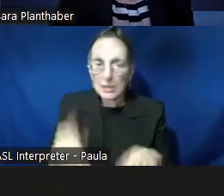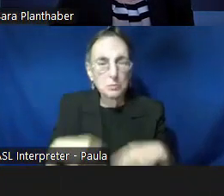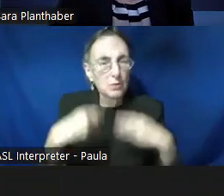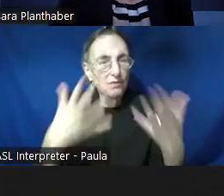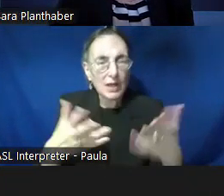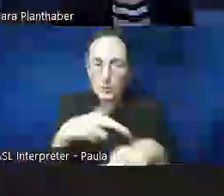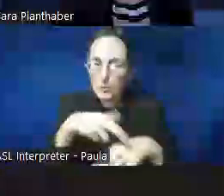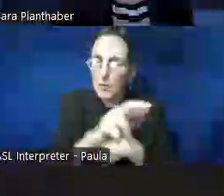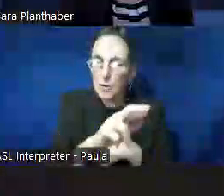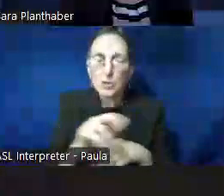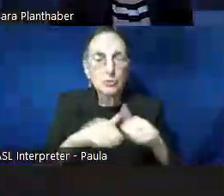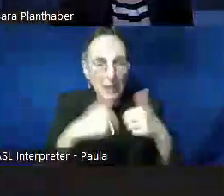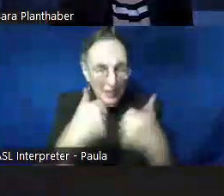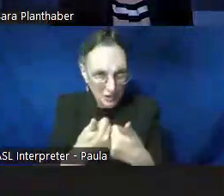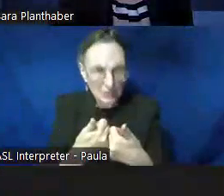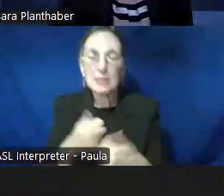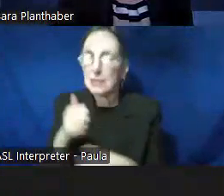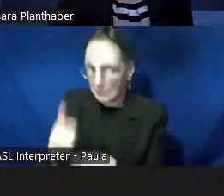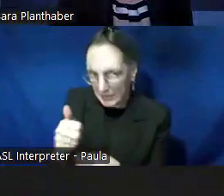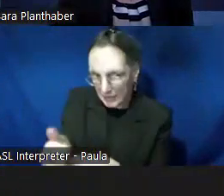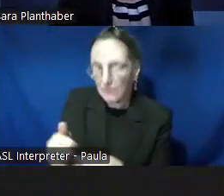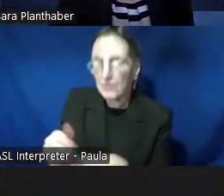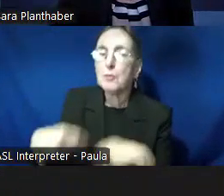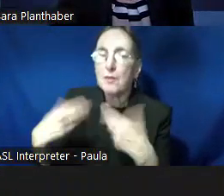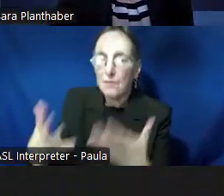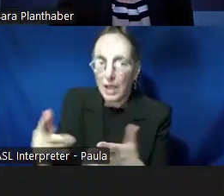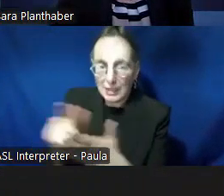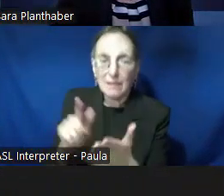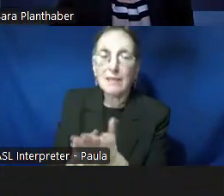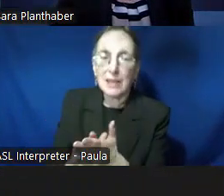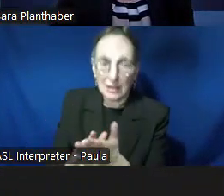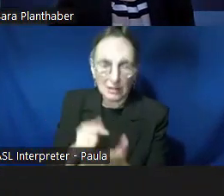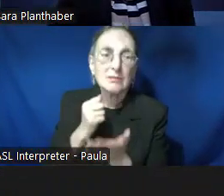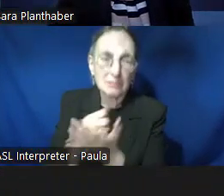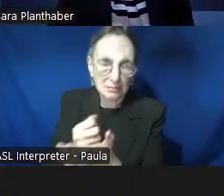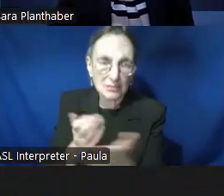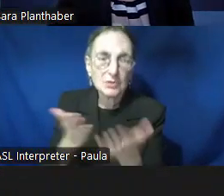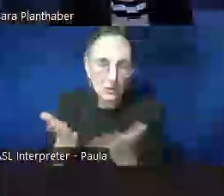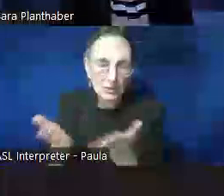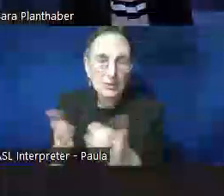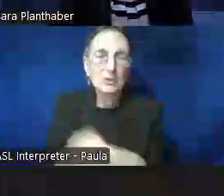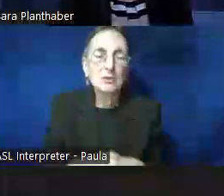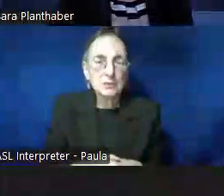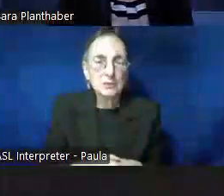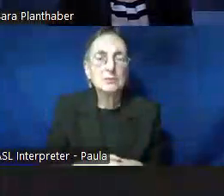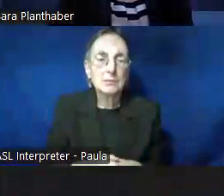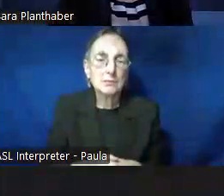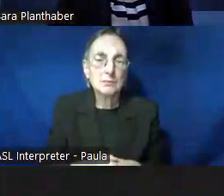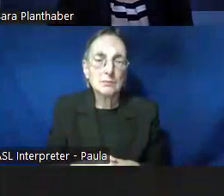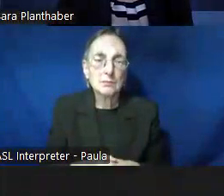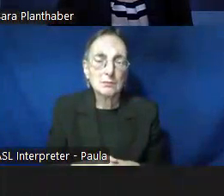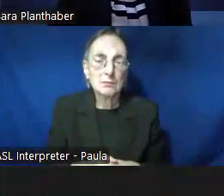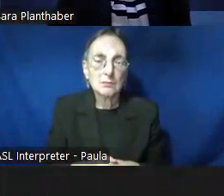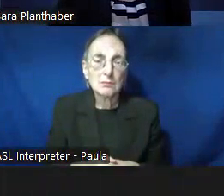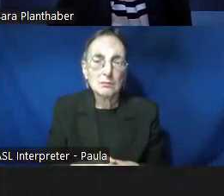to agencies that provide legal assistance services, and a little over a quarter are partnering